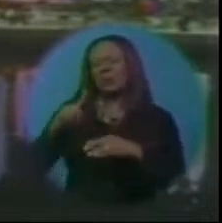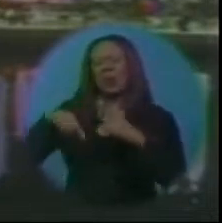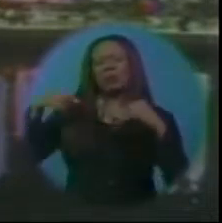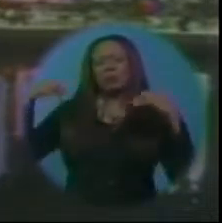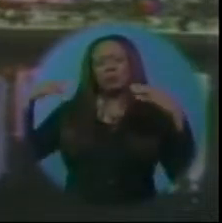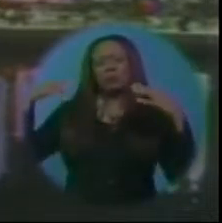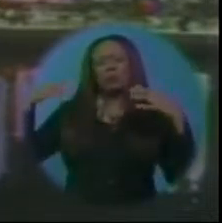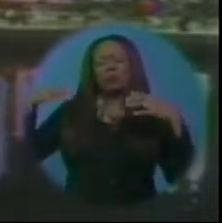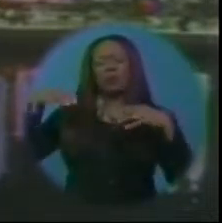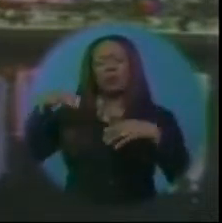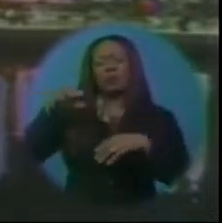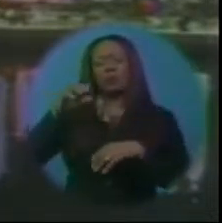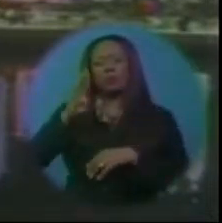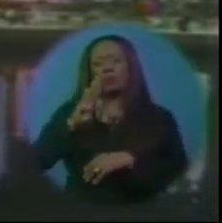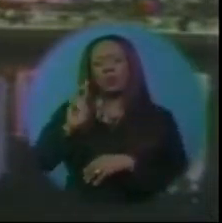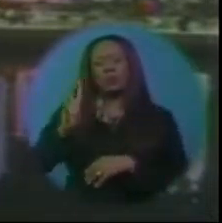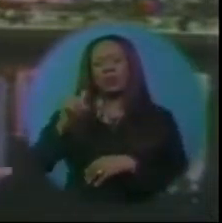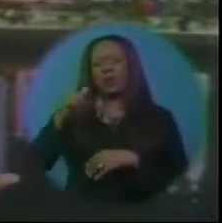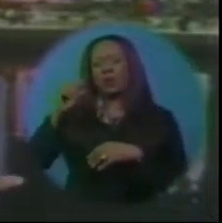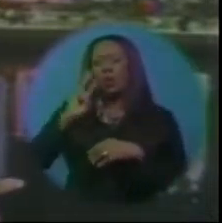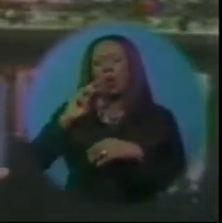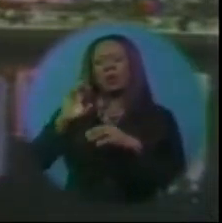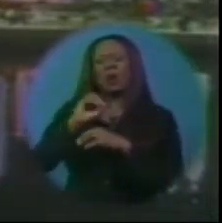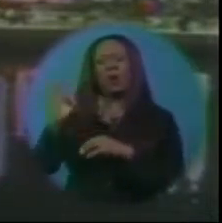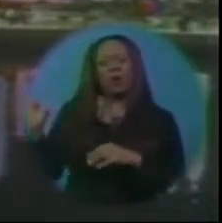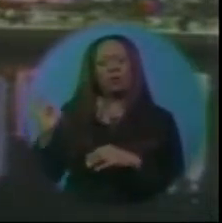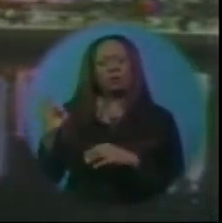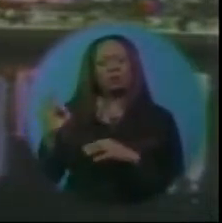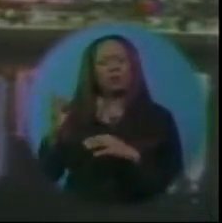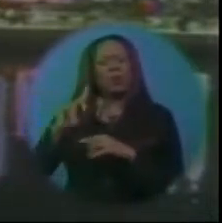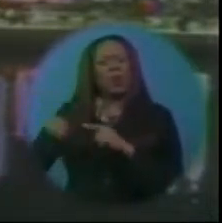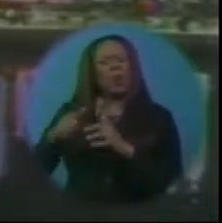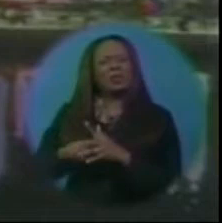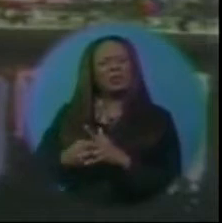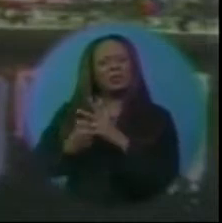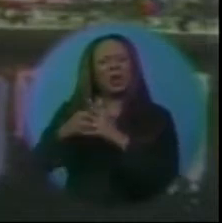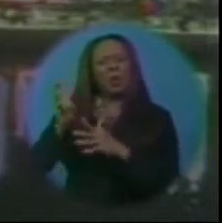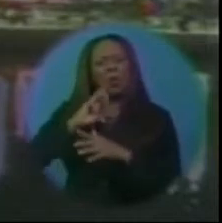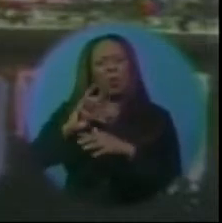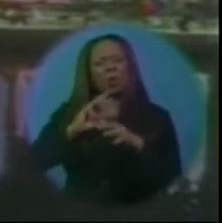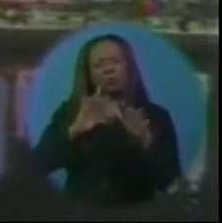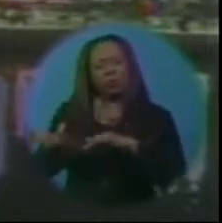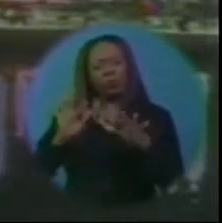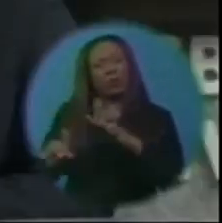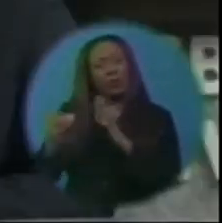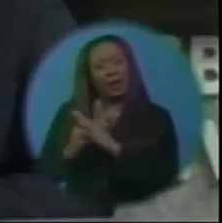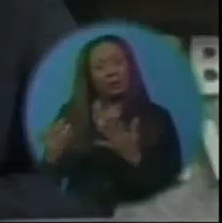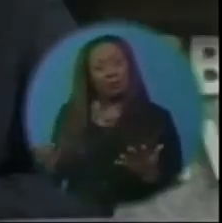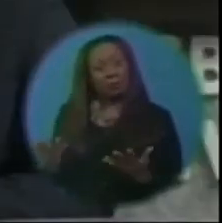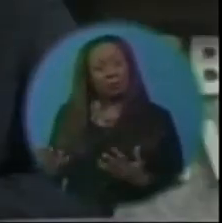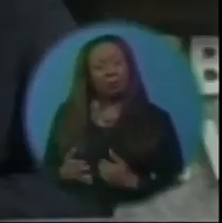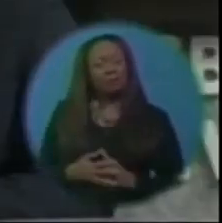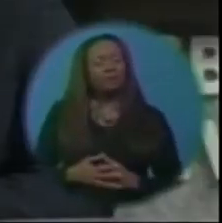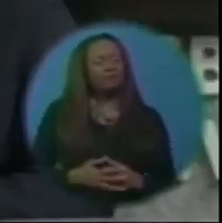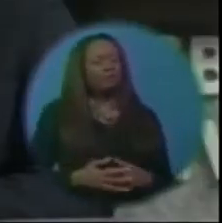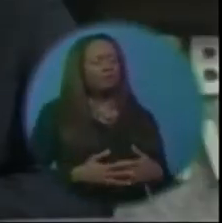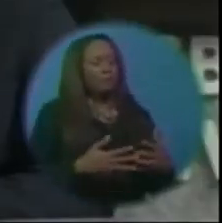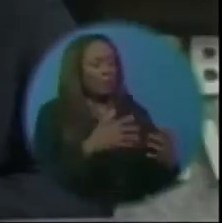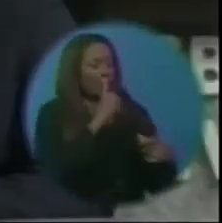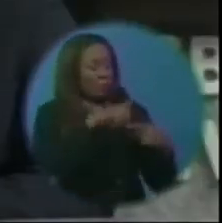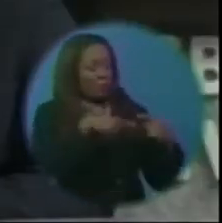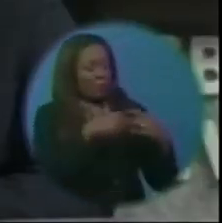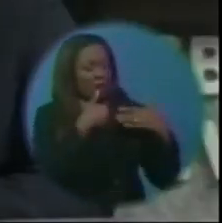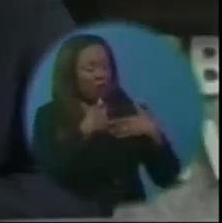us which areas are still being affected and how soon possibly they can expect to be restored? Whenever we have outages,